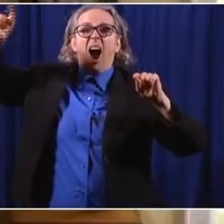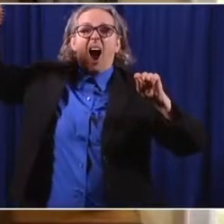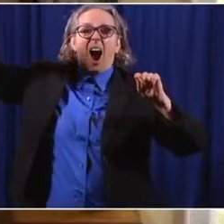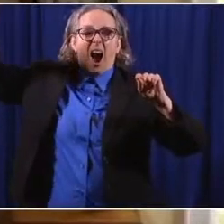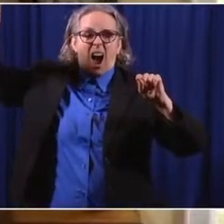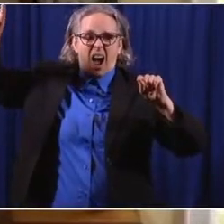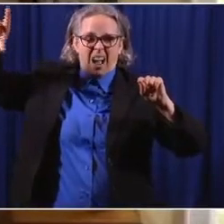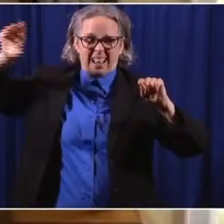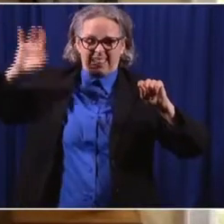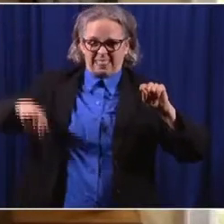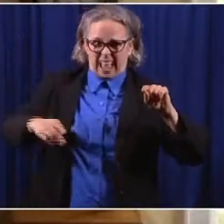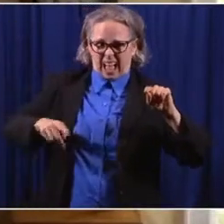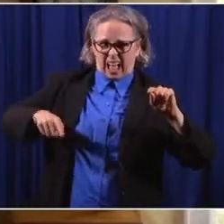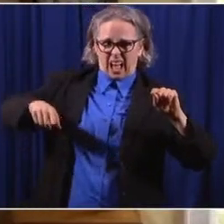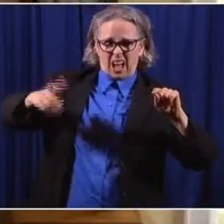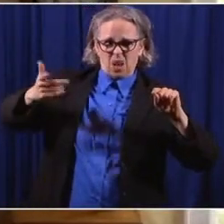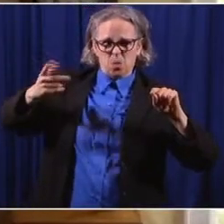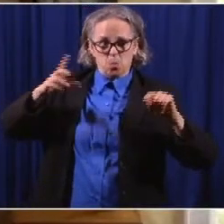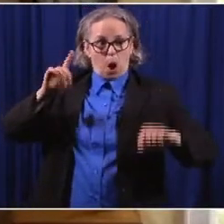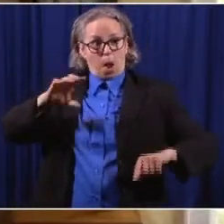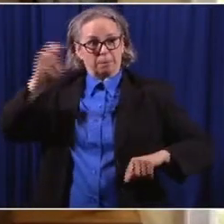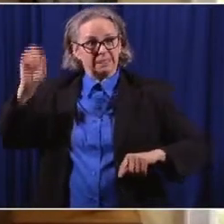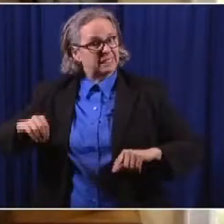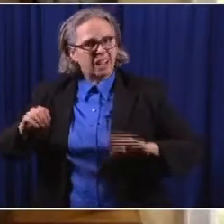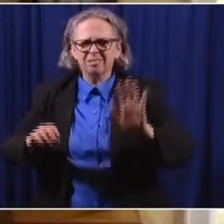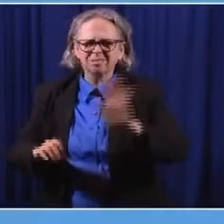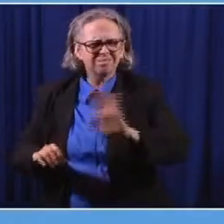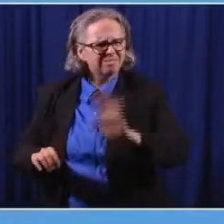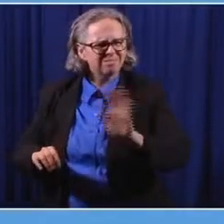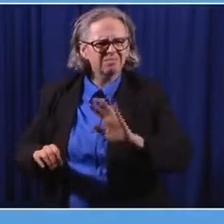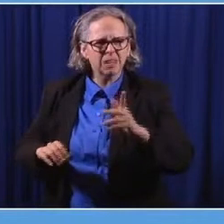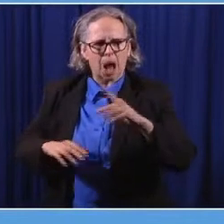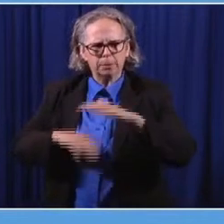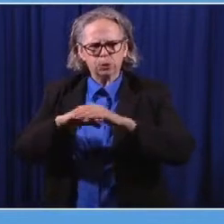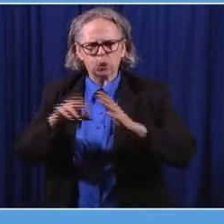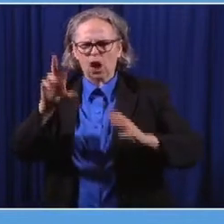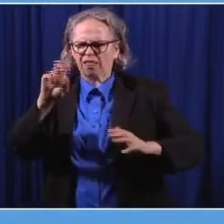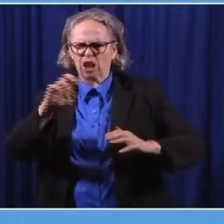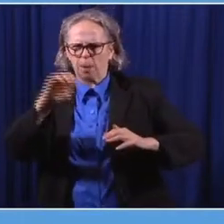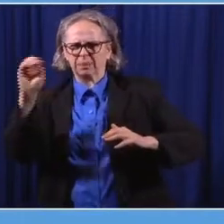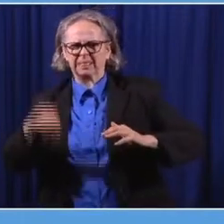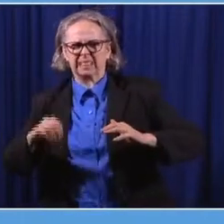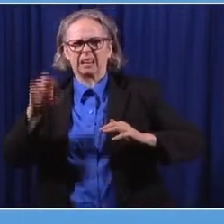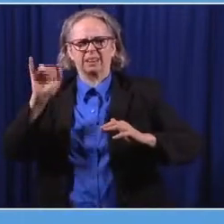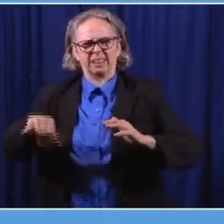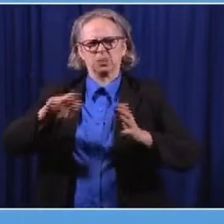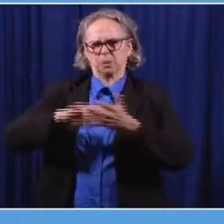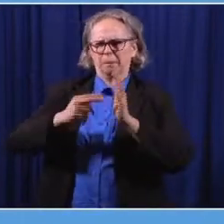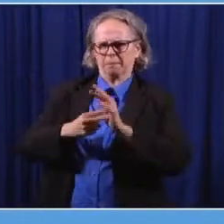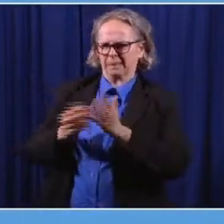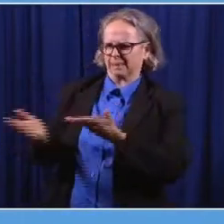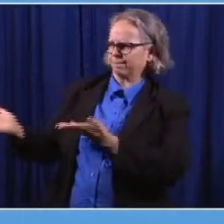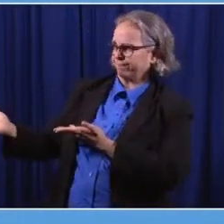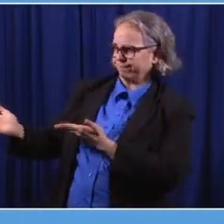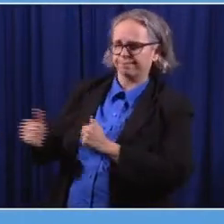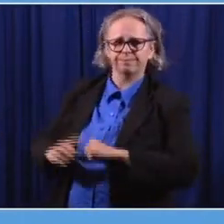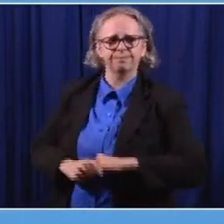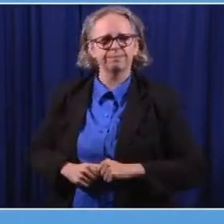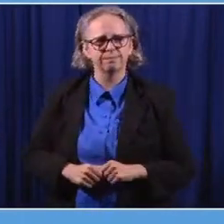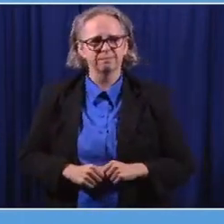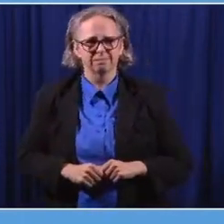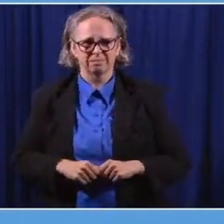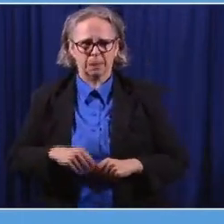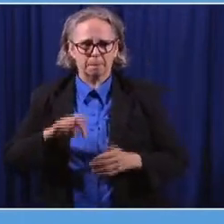not 100%. This is only up to 30%. So, obviously the top groups that end up in the hospital are the